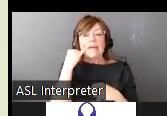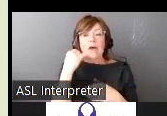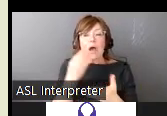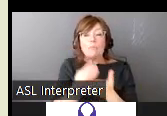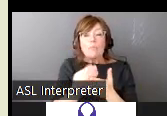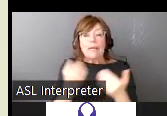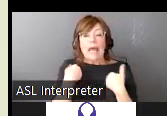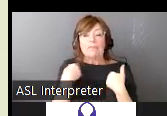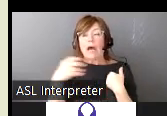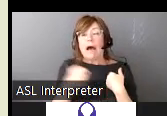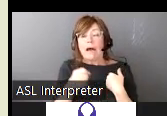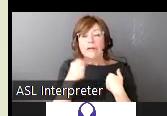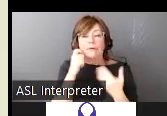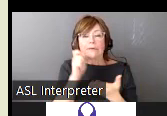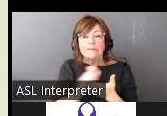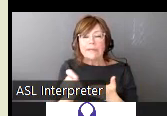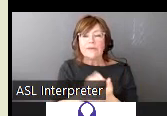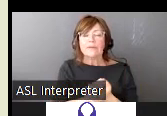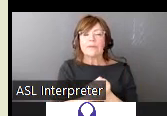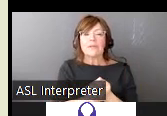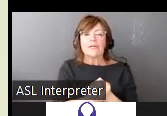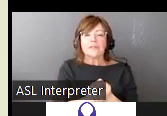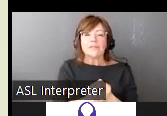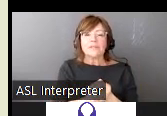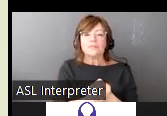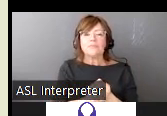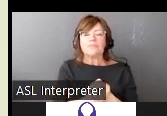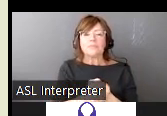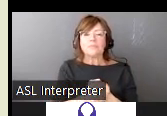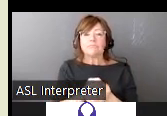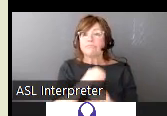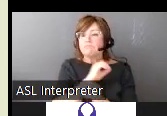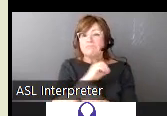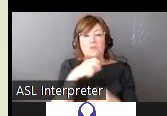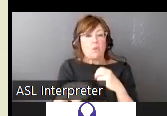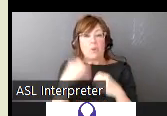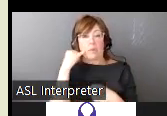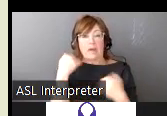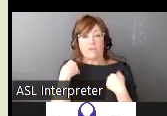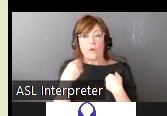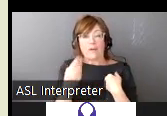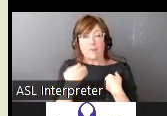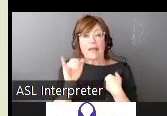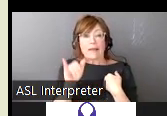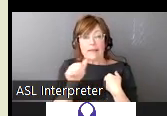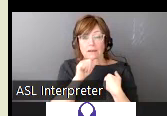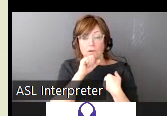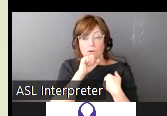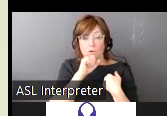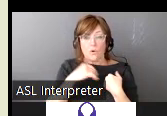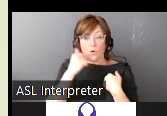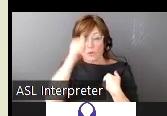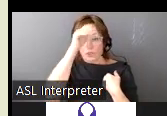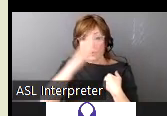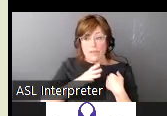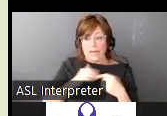in life because there are someone working for you. This older man in his late 60s was a